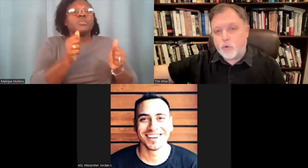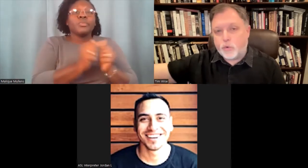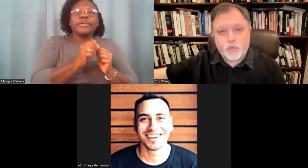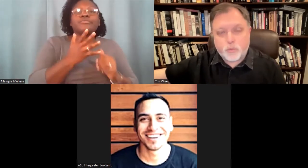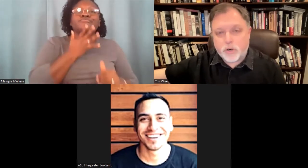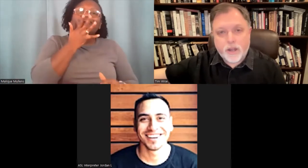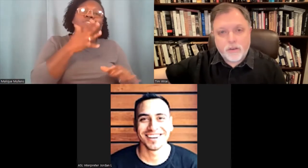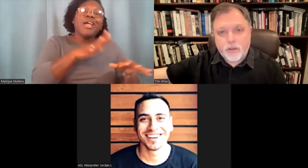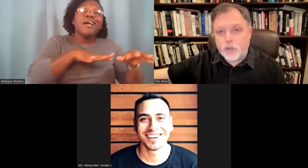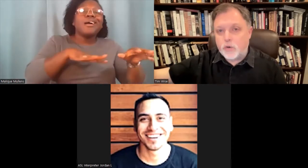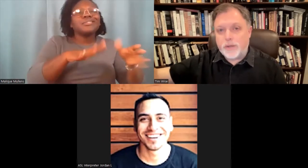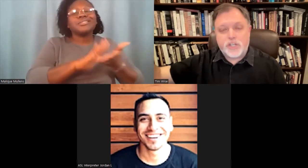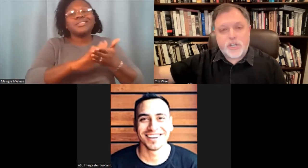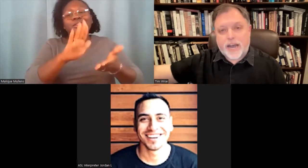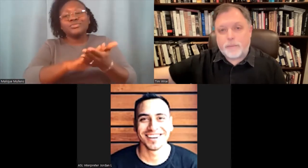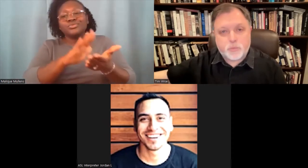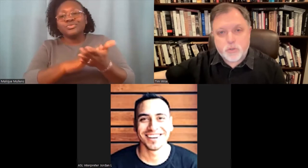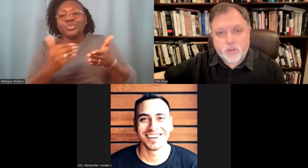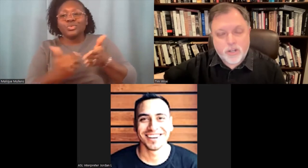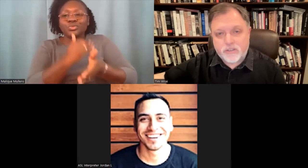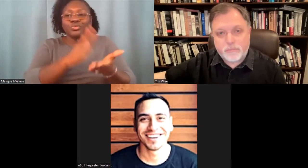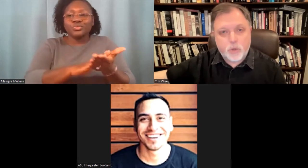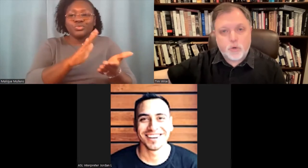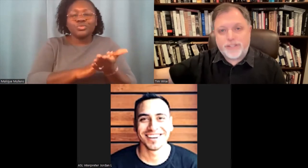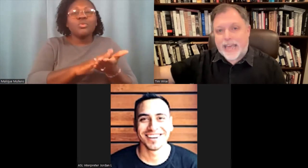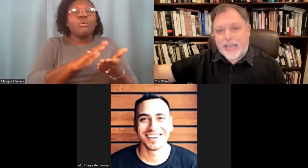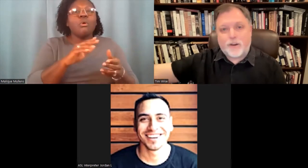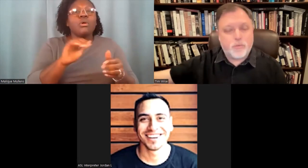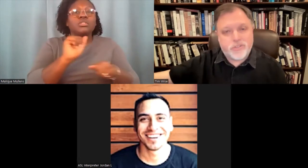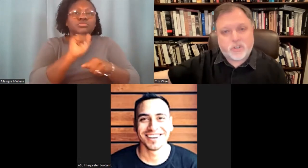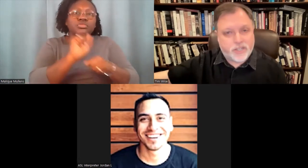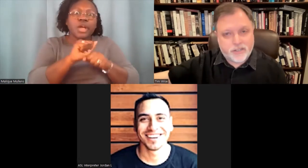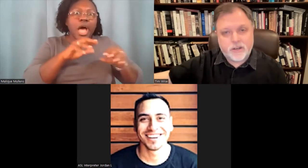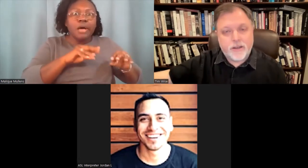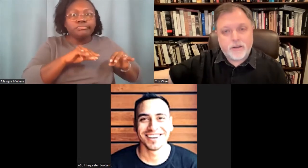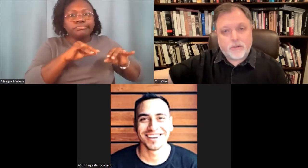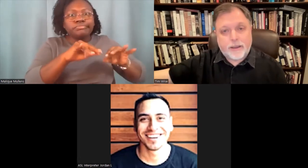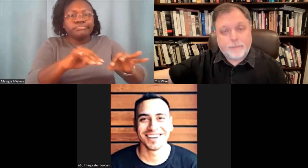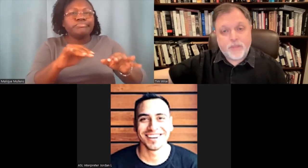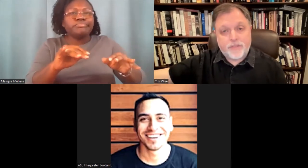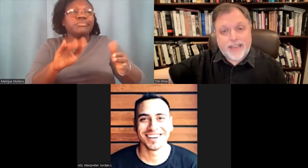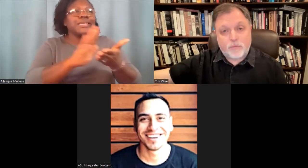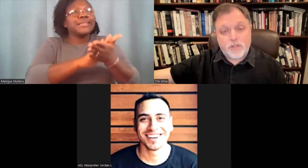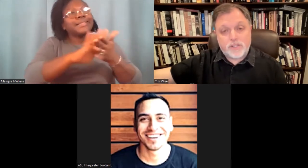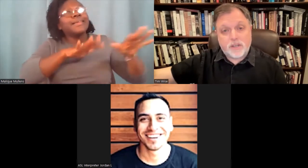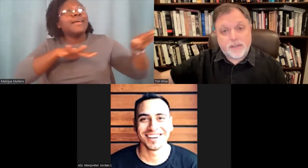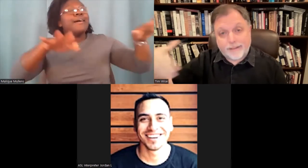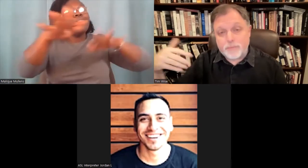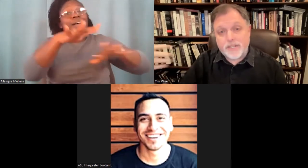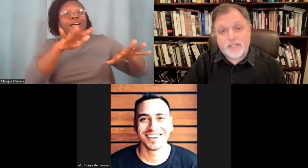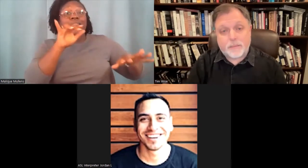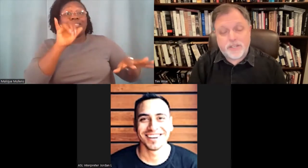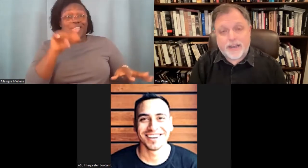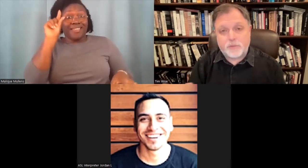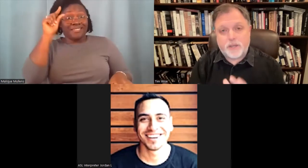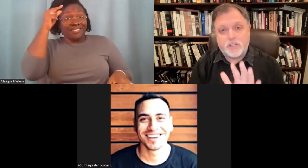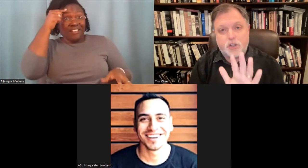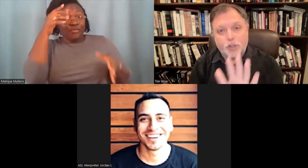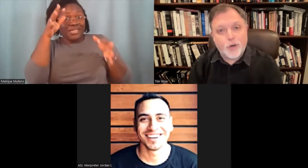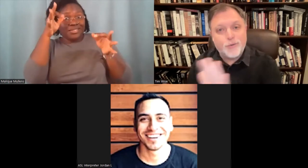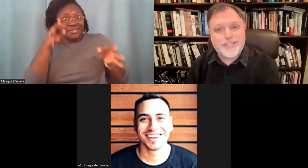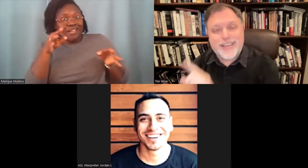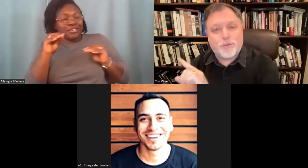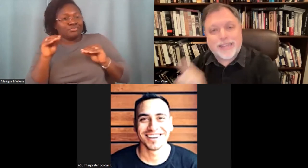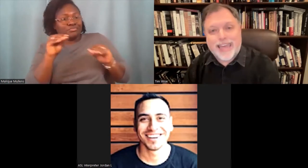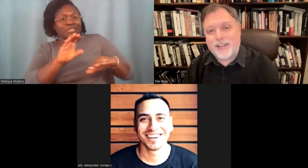the schools were new and the jobs were starting to move and the air was cleaner, right? That was government subsidized because